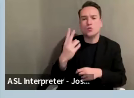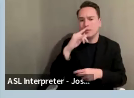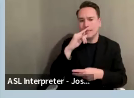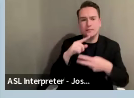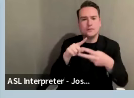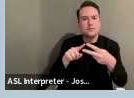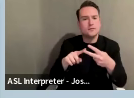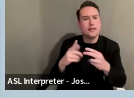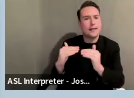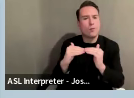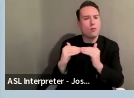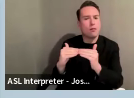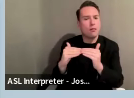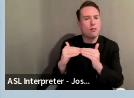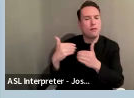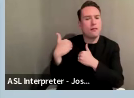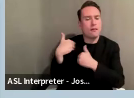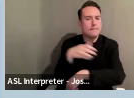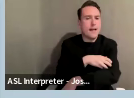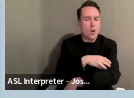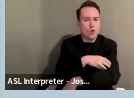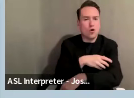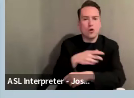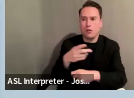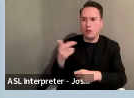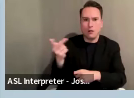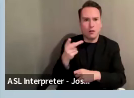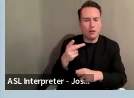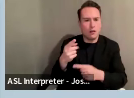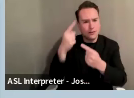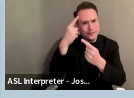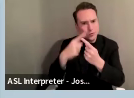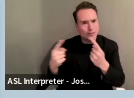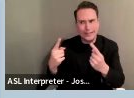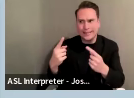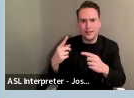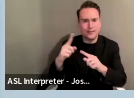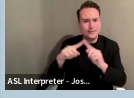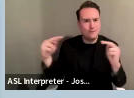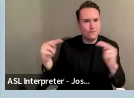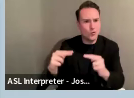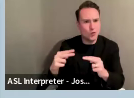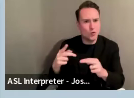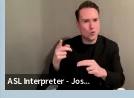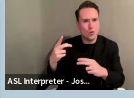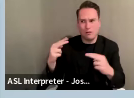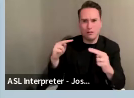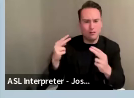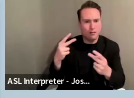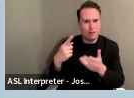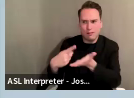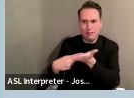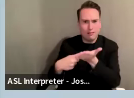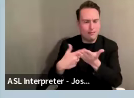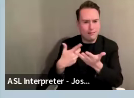had different perspectives on your medical care or what they thought you needed, if they couldn't come